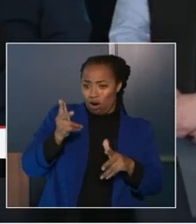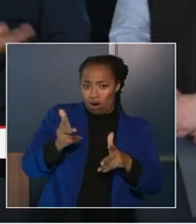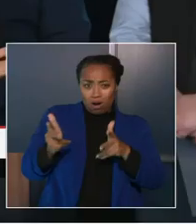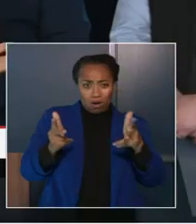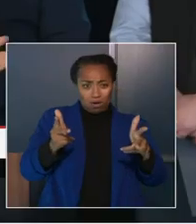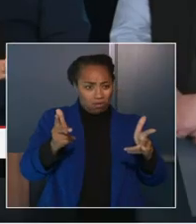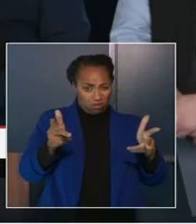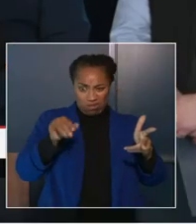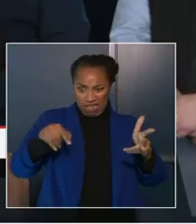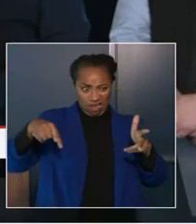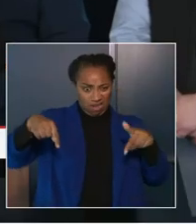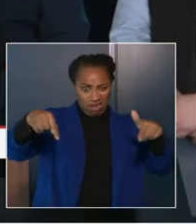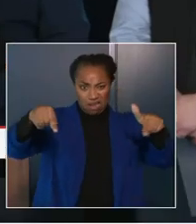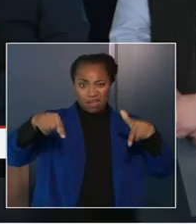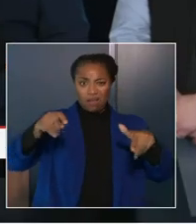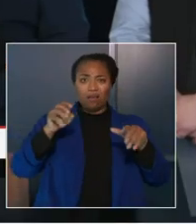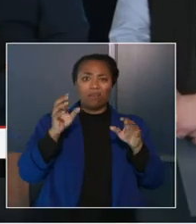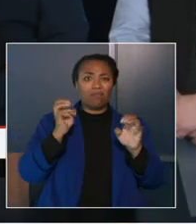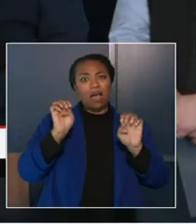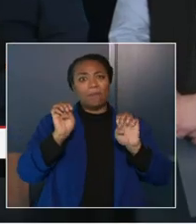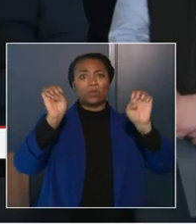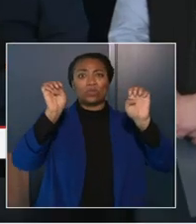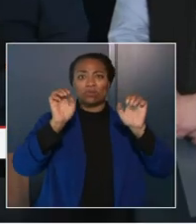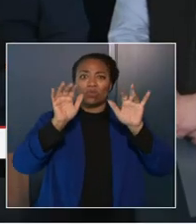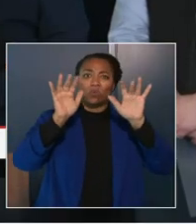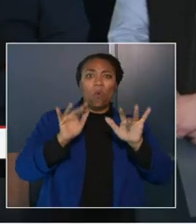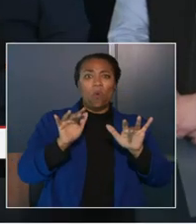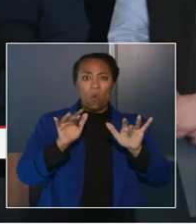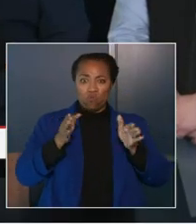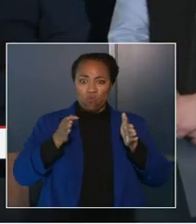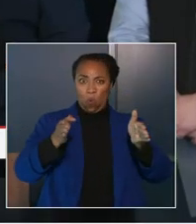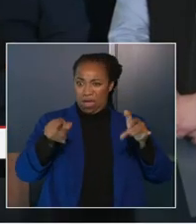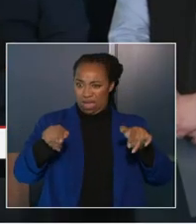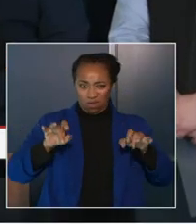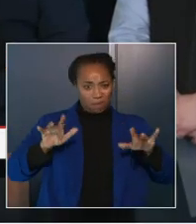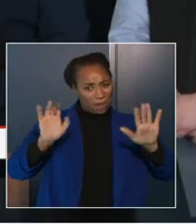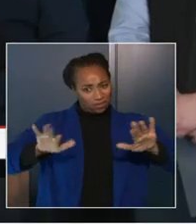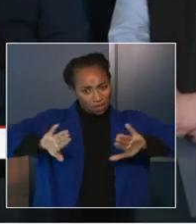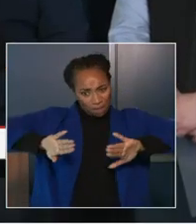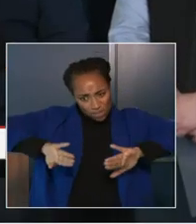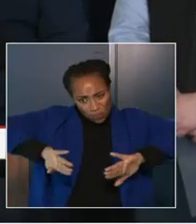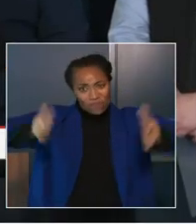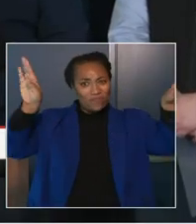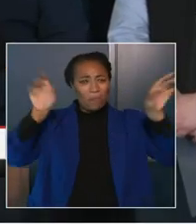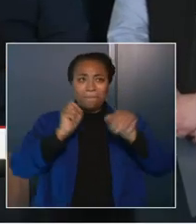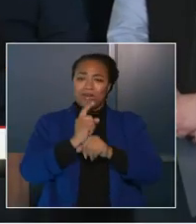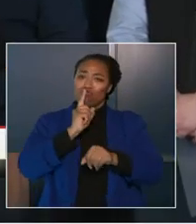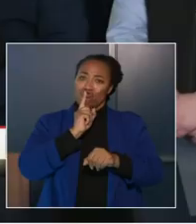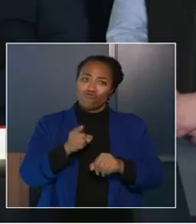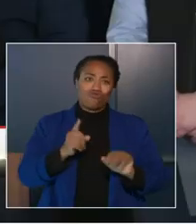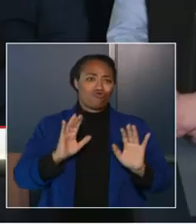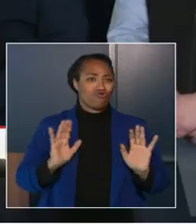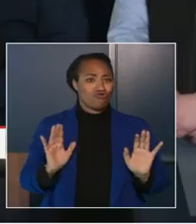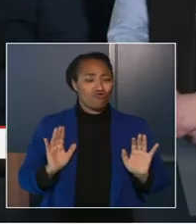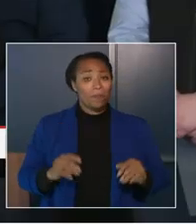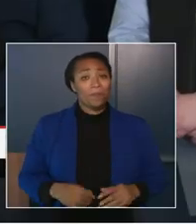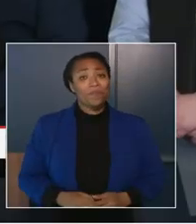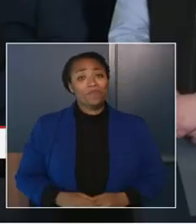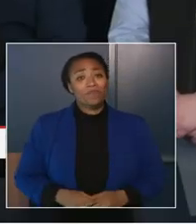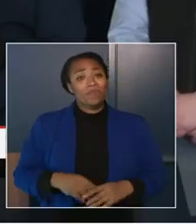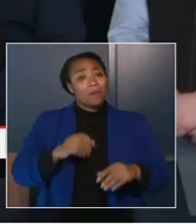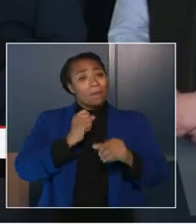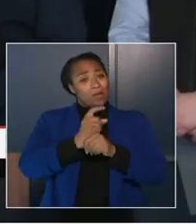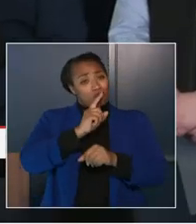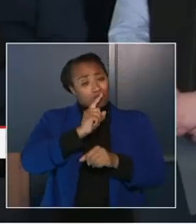for emergency vehicles like Chief Donnelly and MPD, but also for evacuation purposes. So we